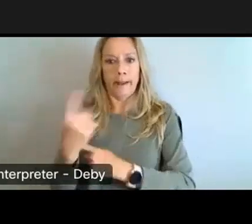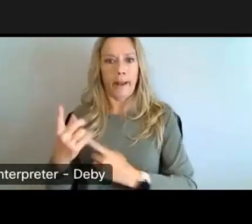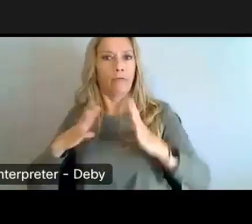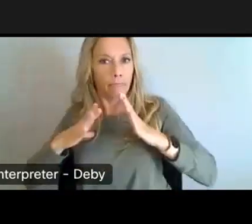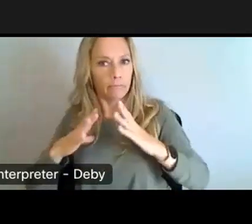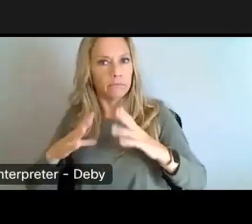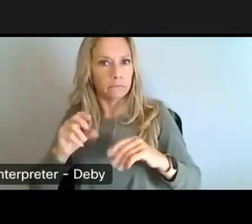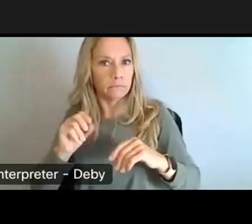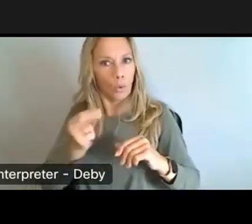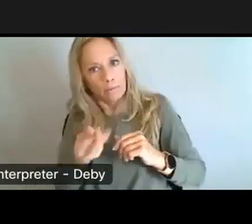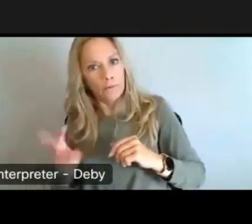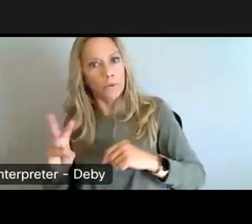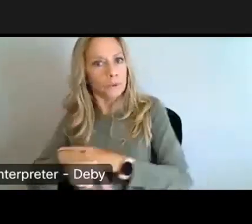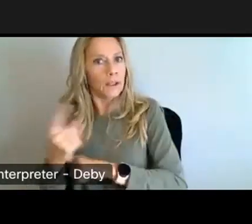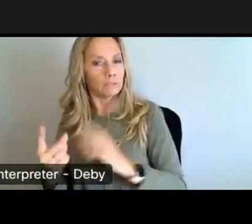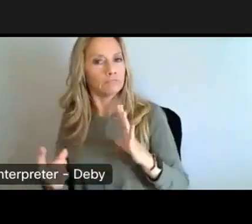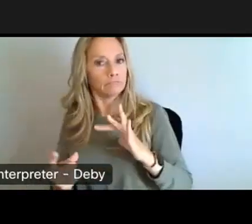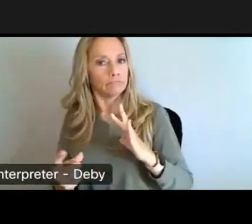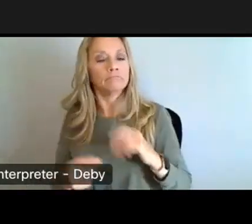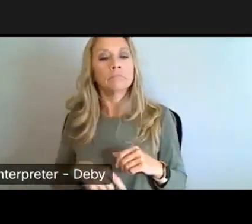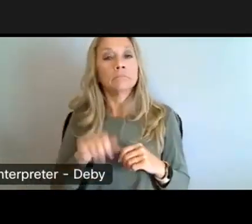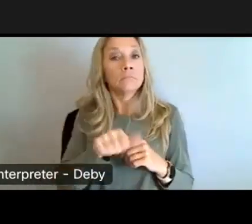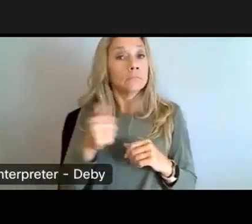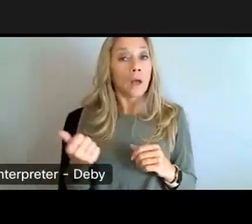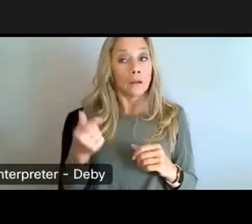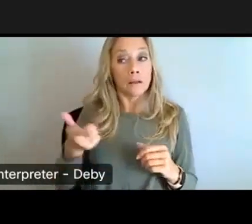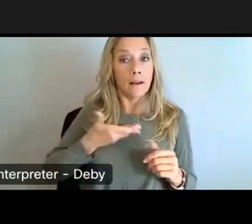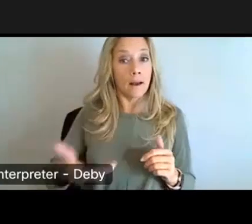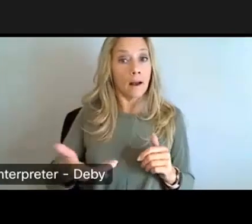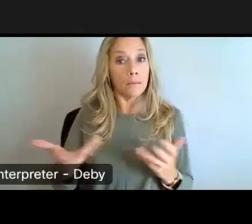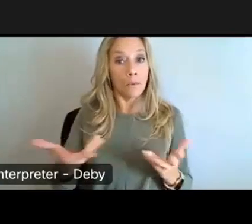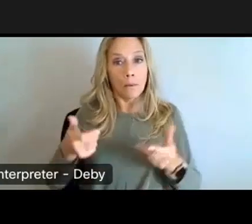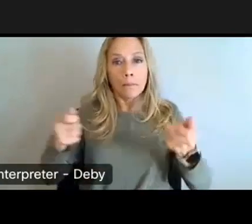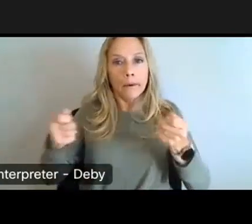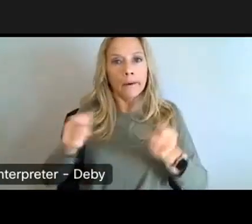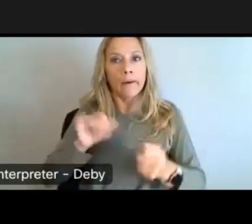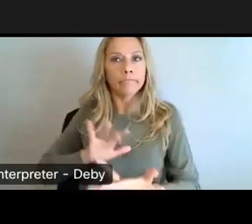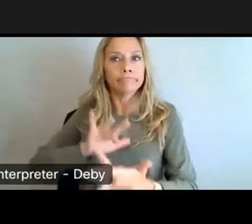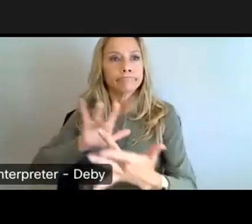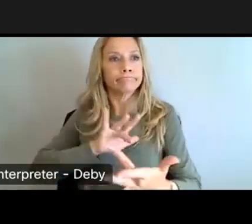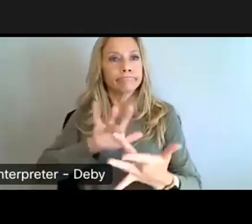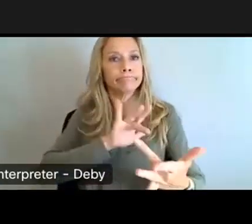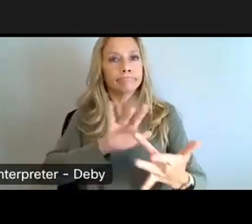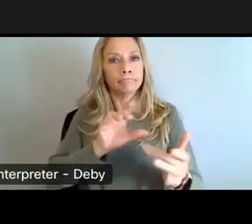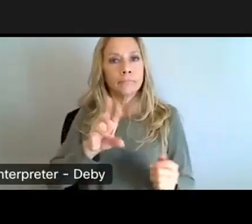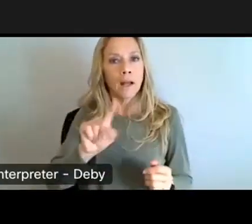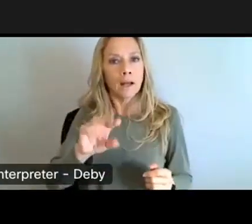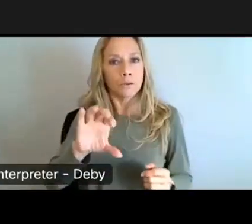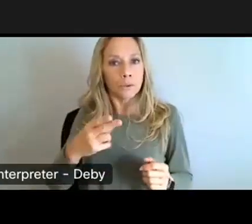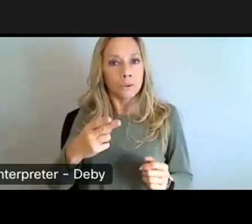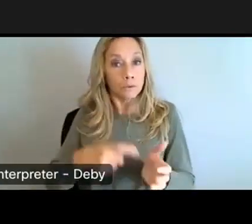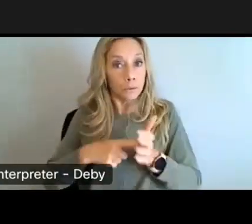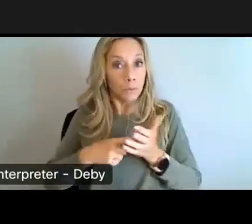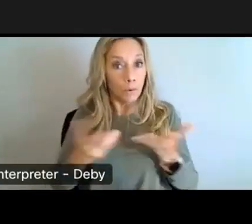The other part of it was the job they had hired me to do was the manager of outreach, and it required a lot of